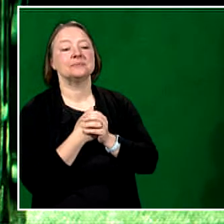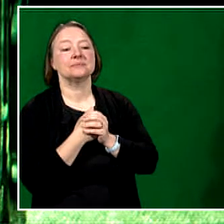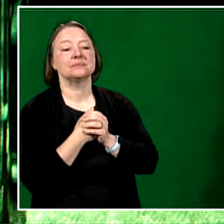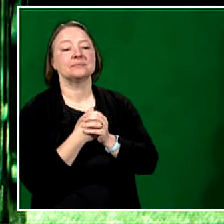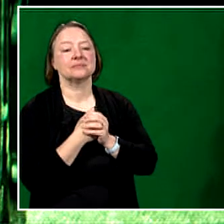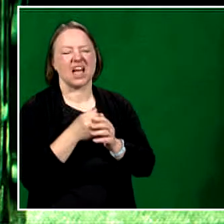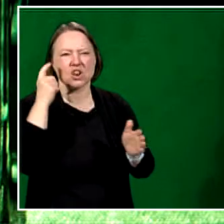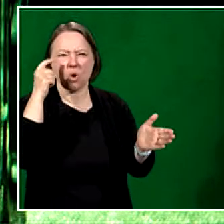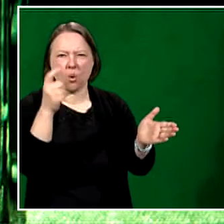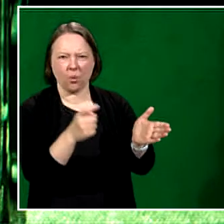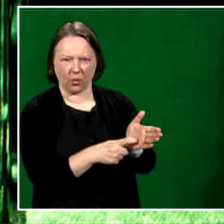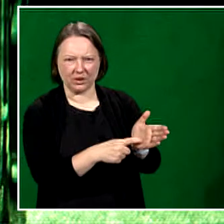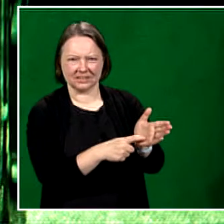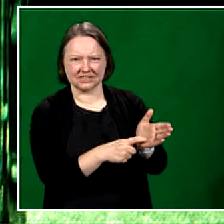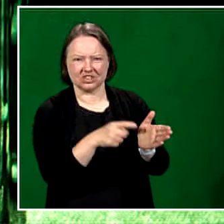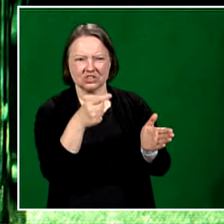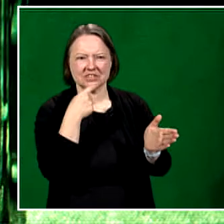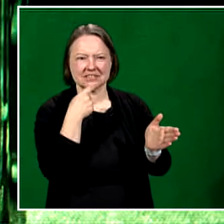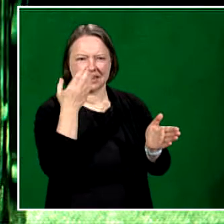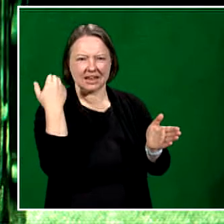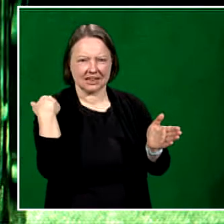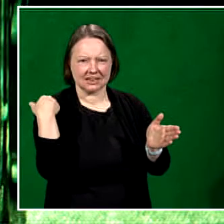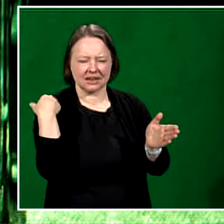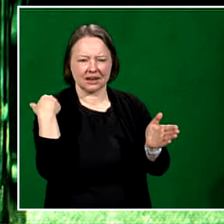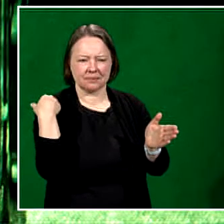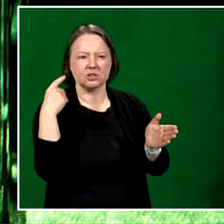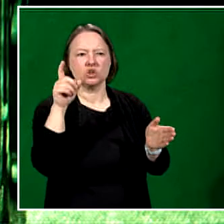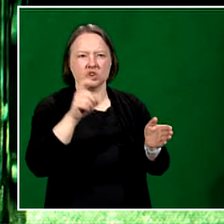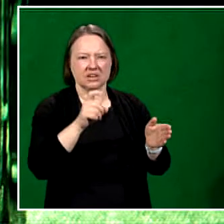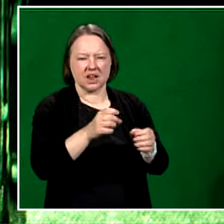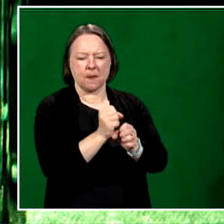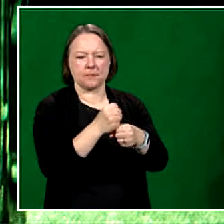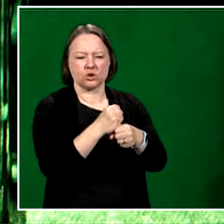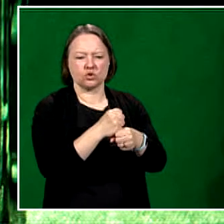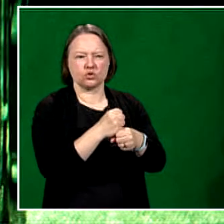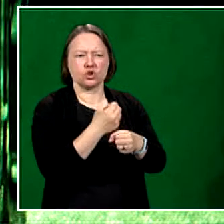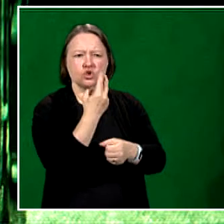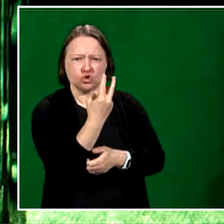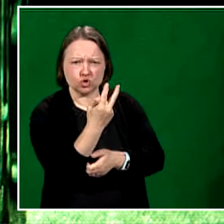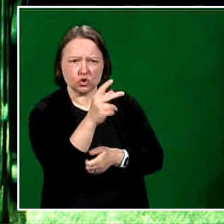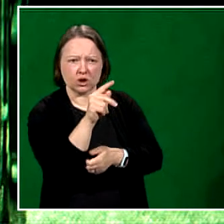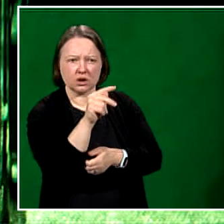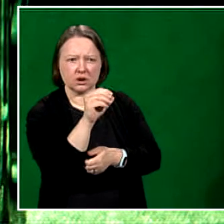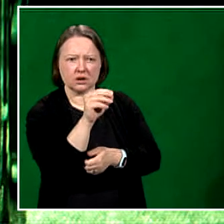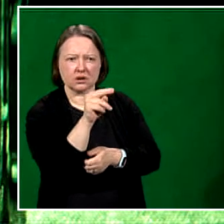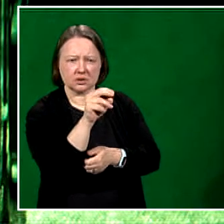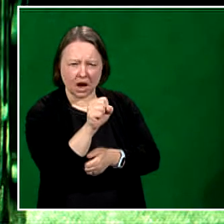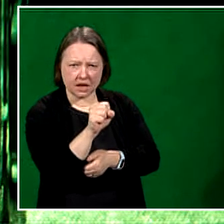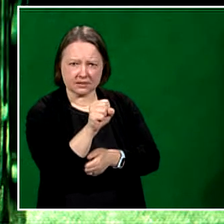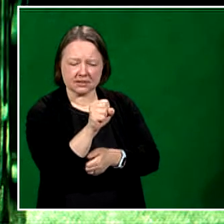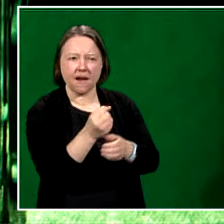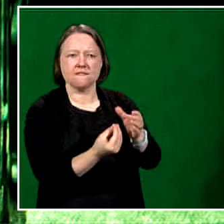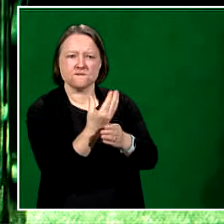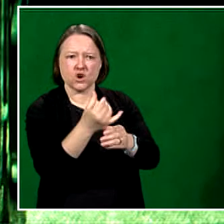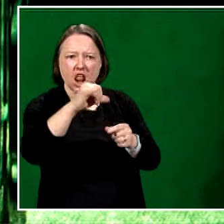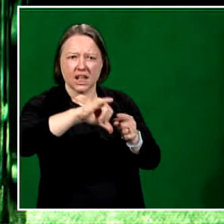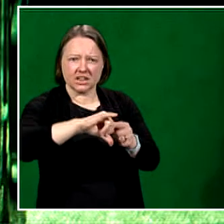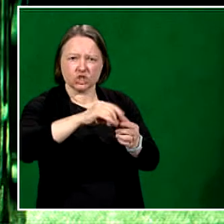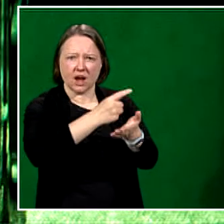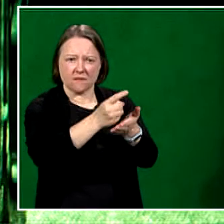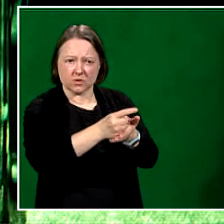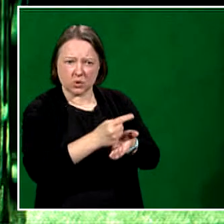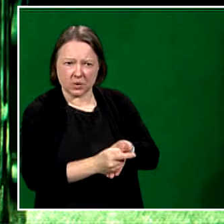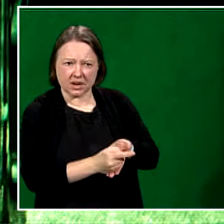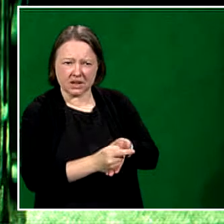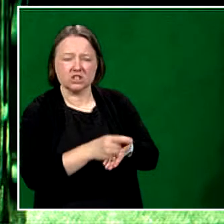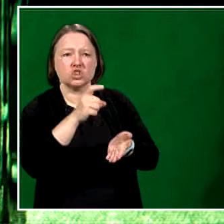So I noticed that you had said you need to produce 2 tons of fertilizer per week, so you